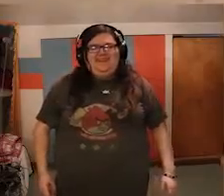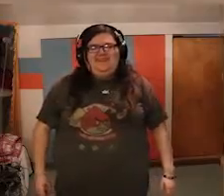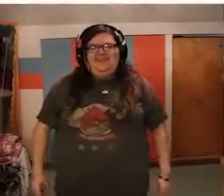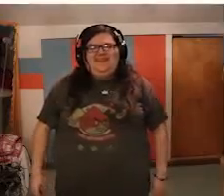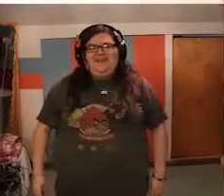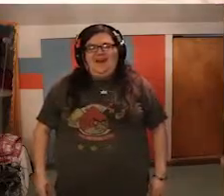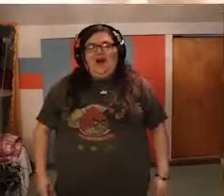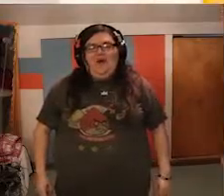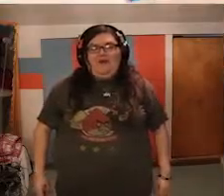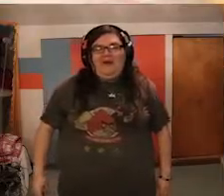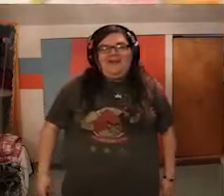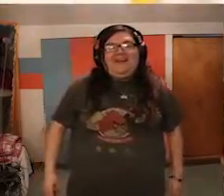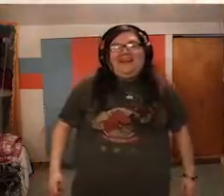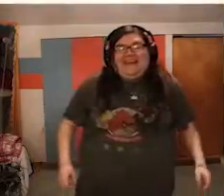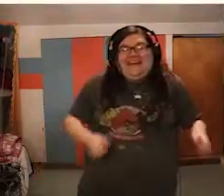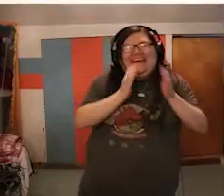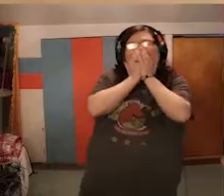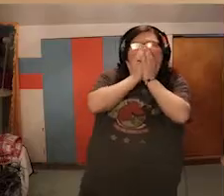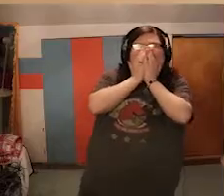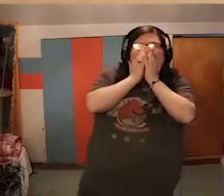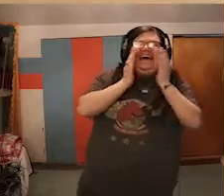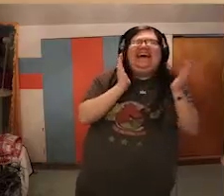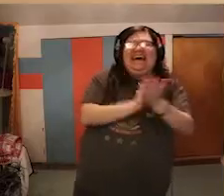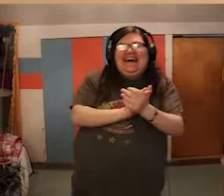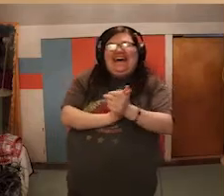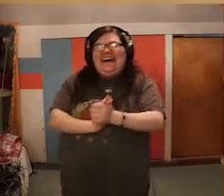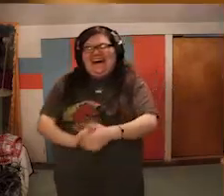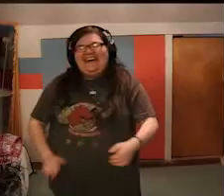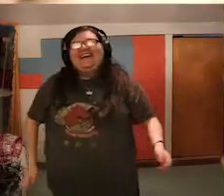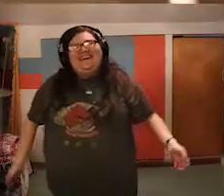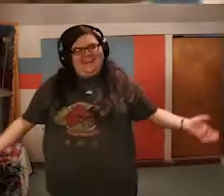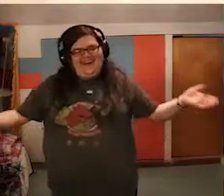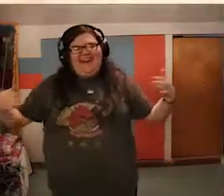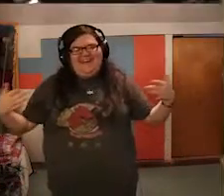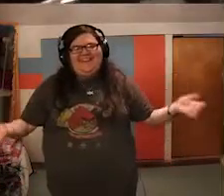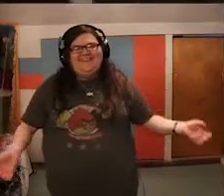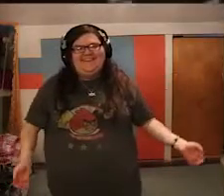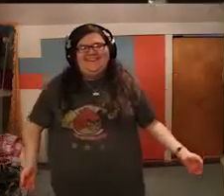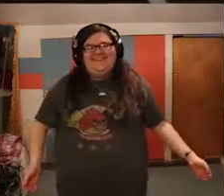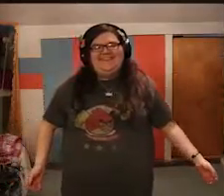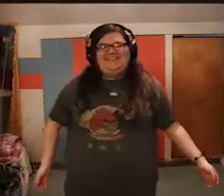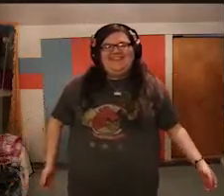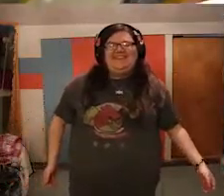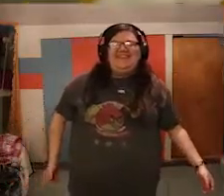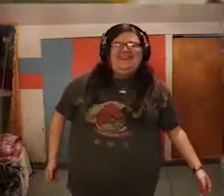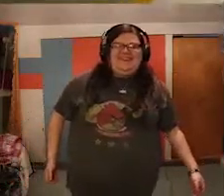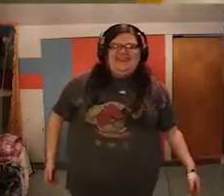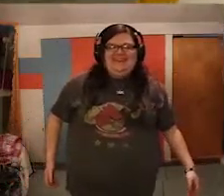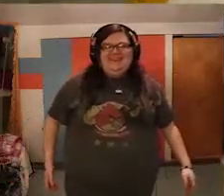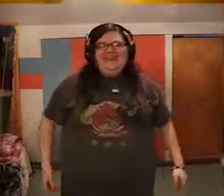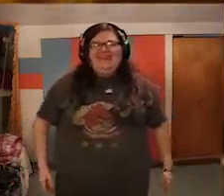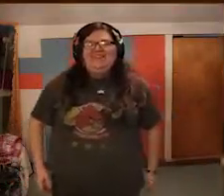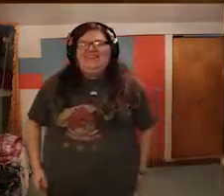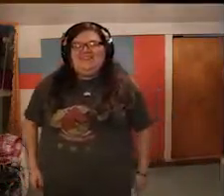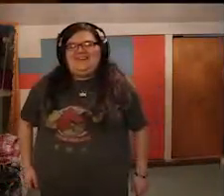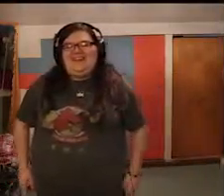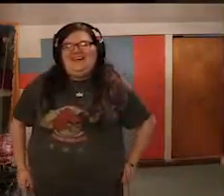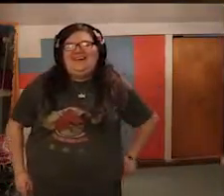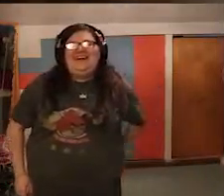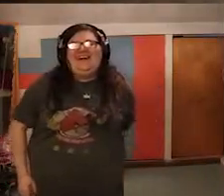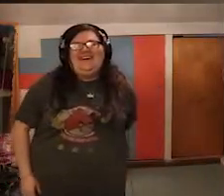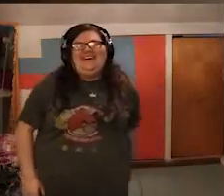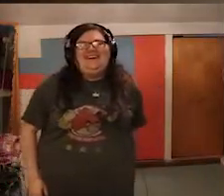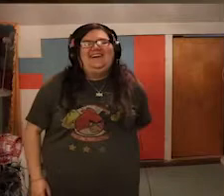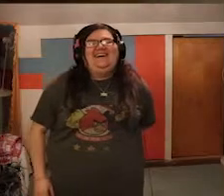bathroom. What? Oh the? My! I hate you. I hate you so much. This is disgusting. What do you mean? You're a slob.